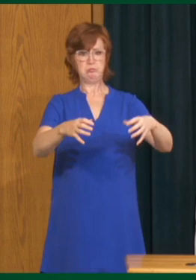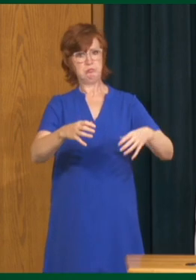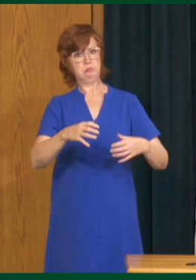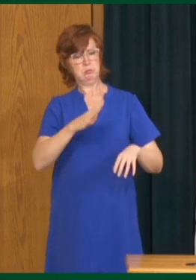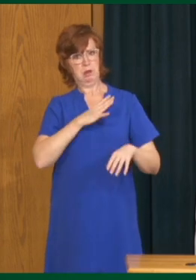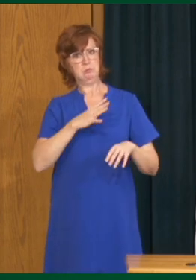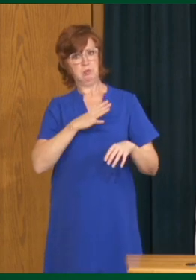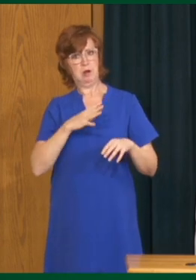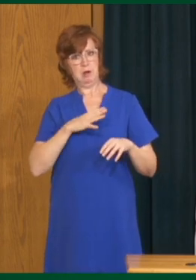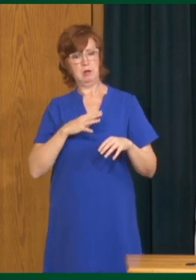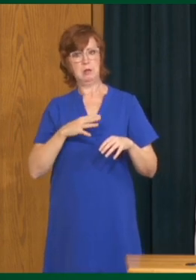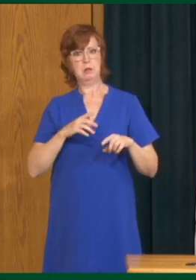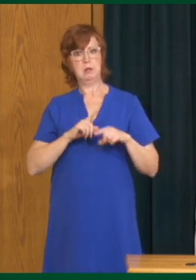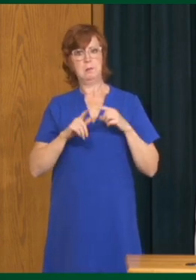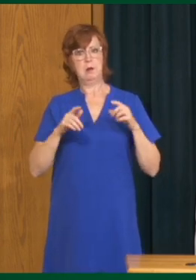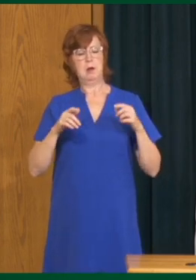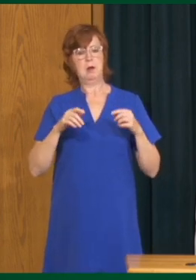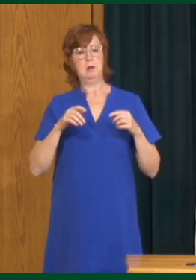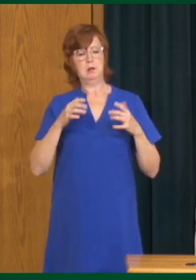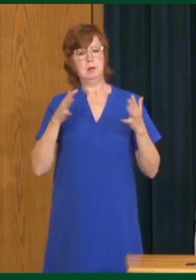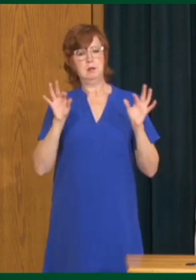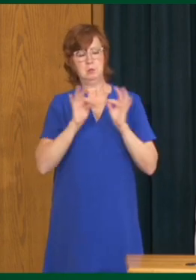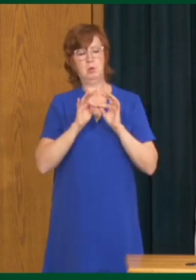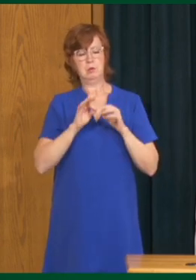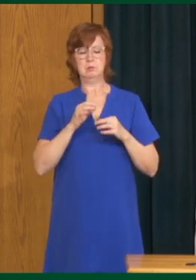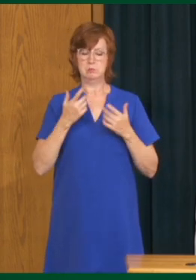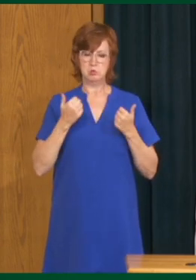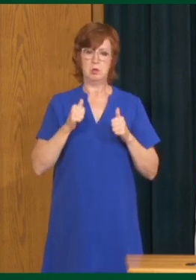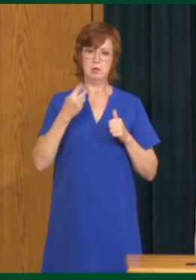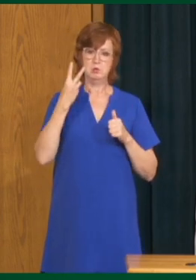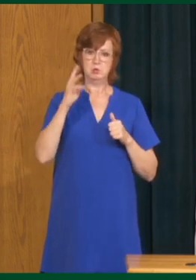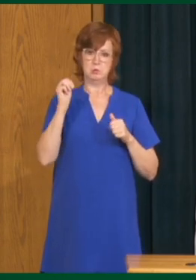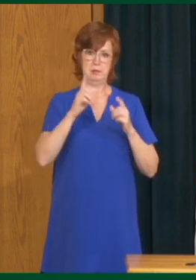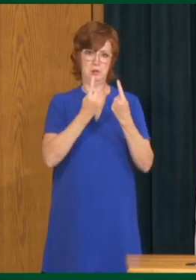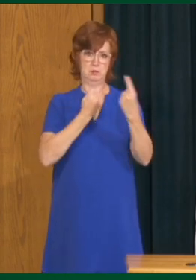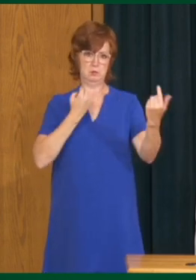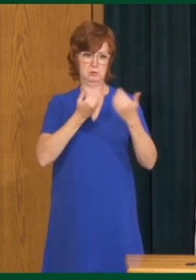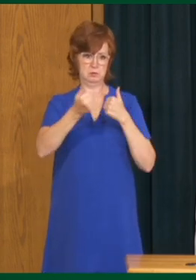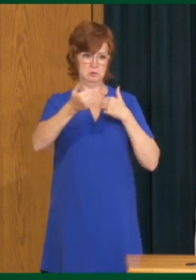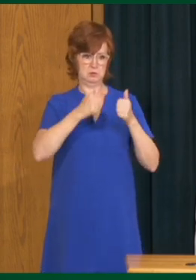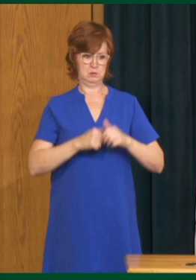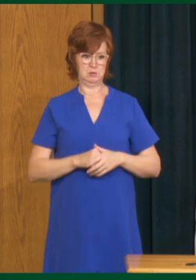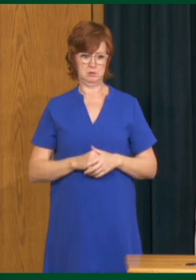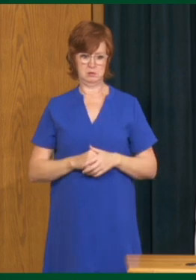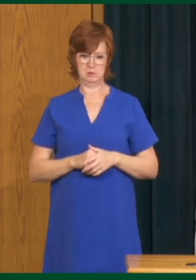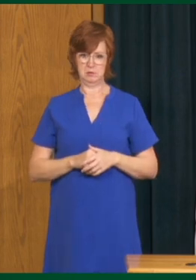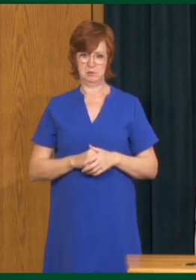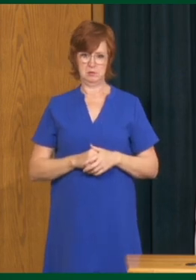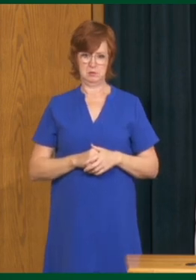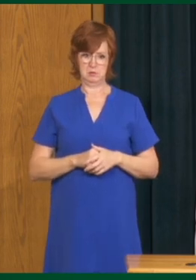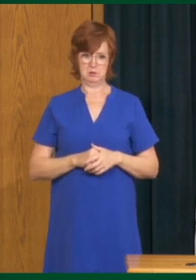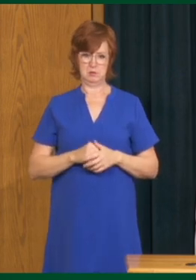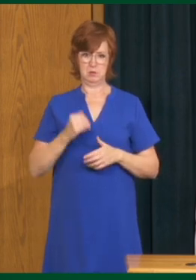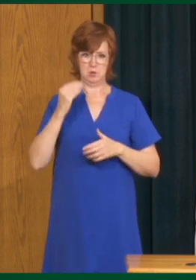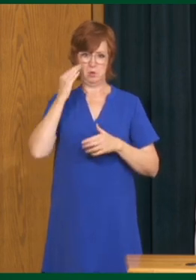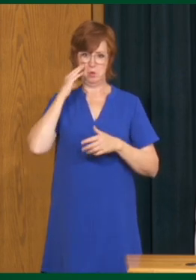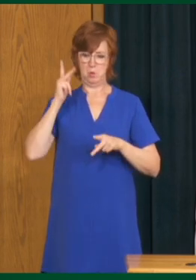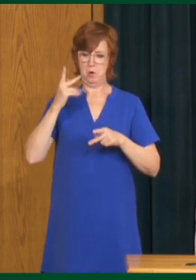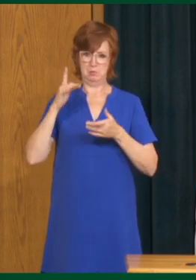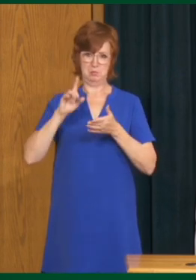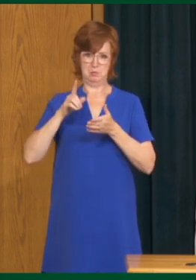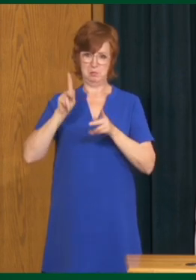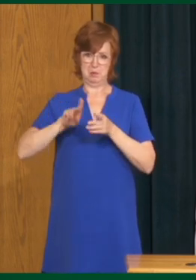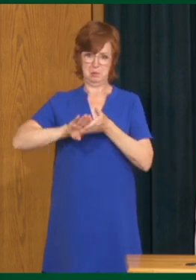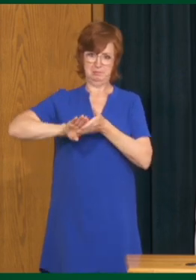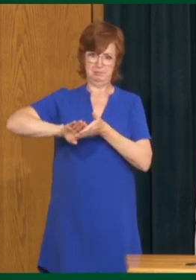to, maintain the 2 meter distance. And people like me have gotten disinvited from several events because,